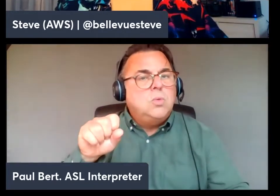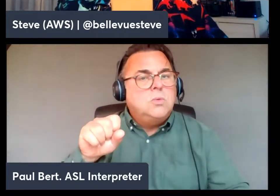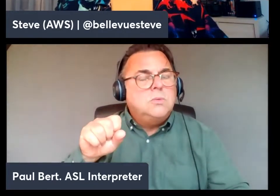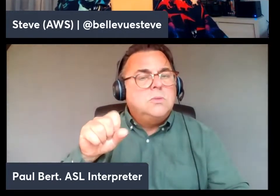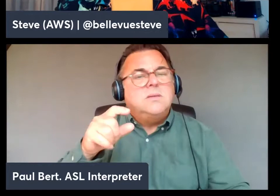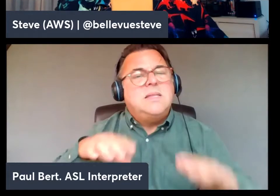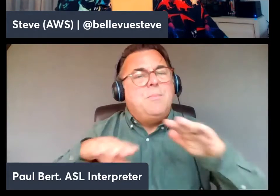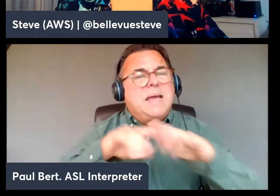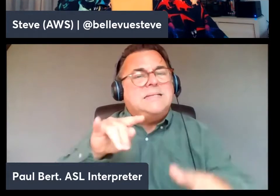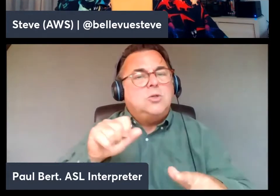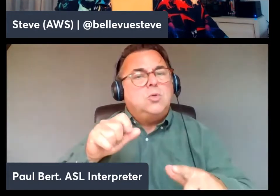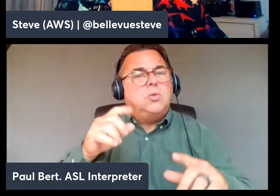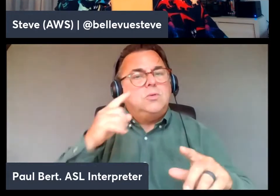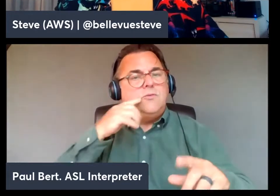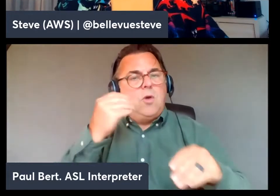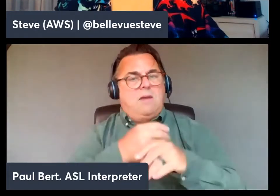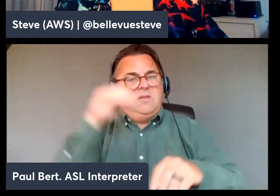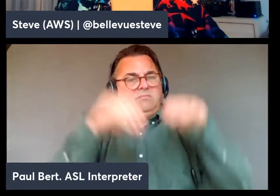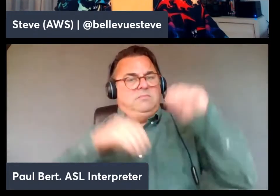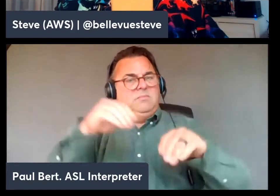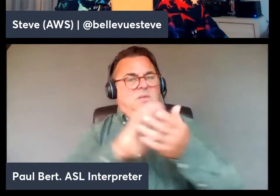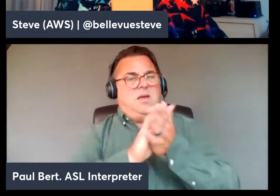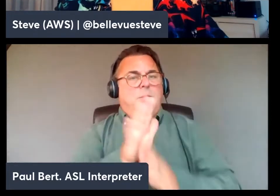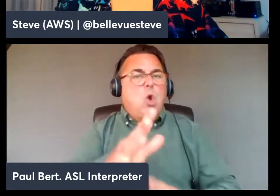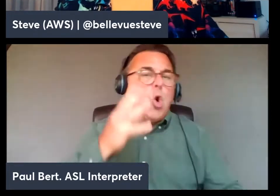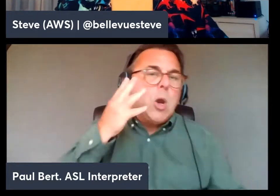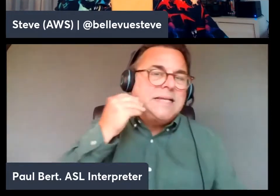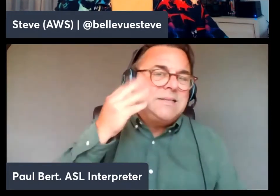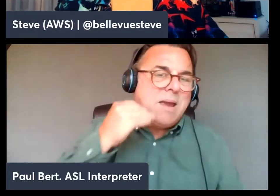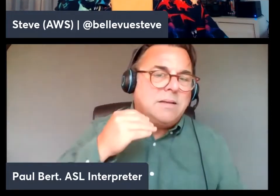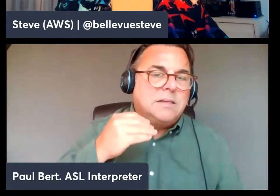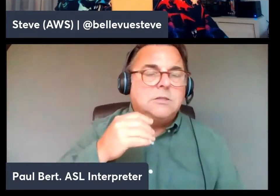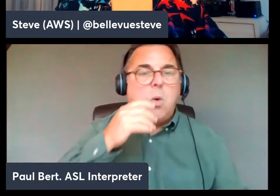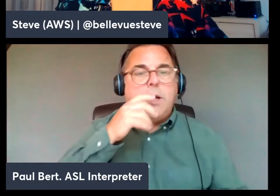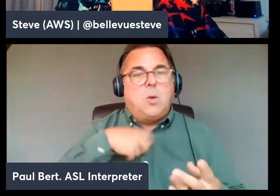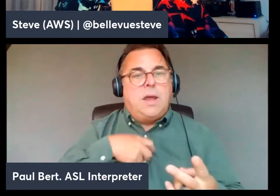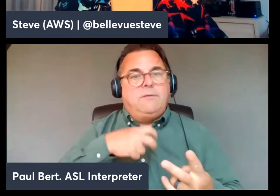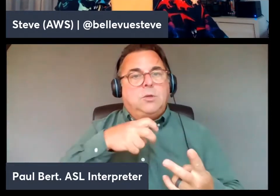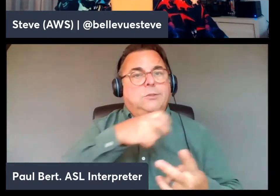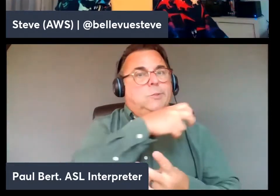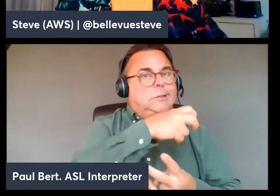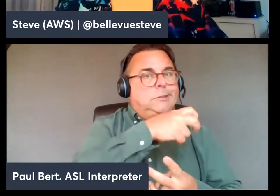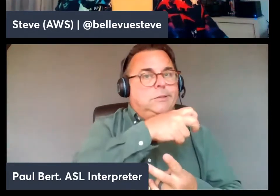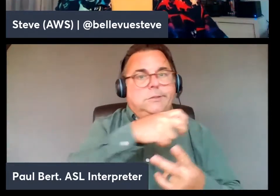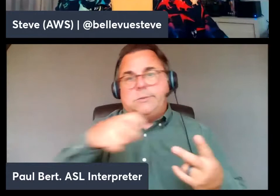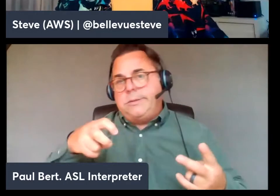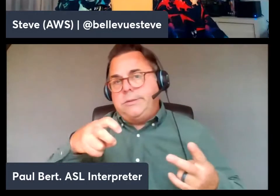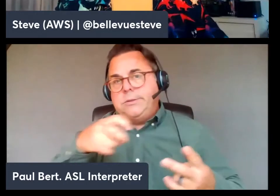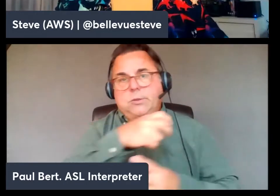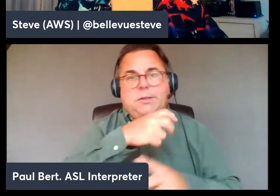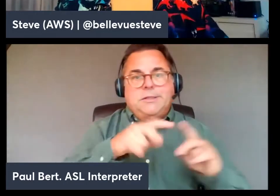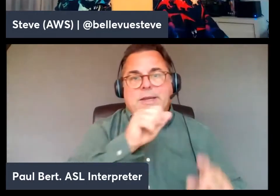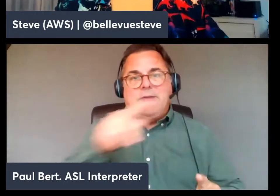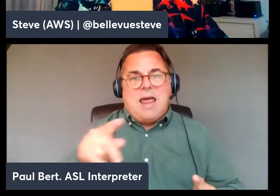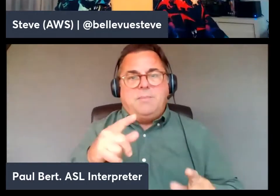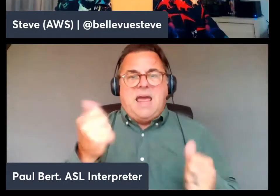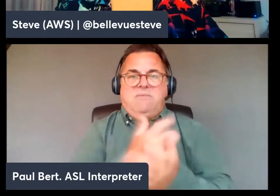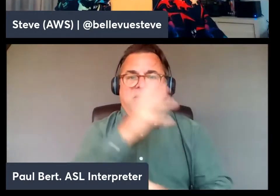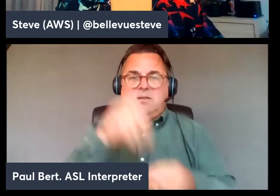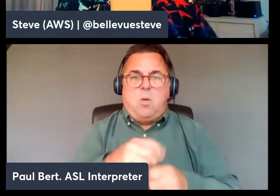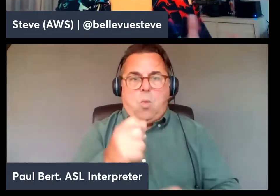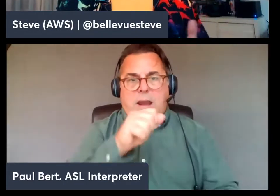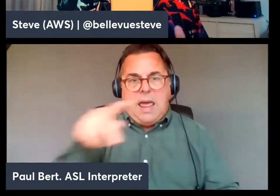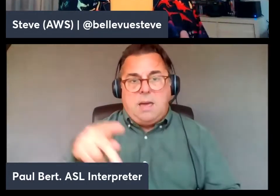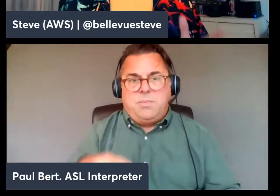level tools, to be able to put it in your experience. So users aren't switching out of your experience to another application.